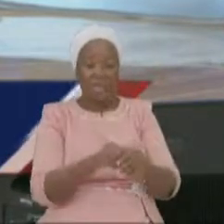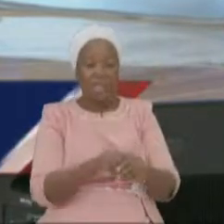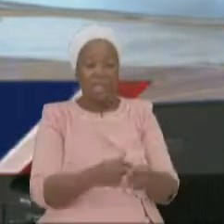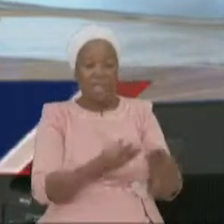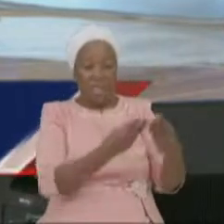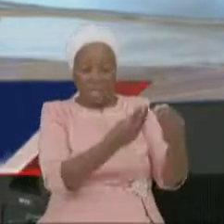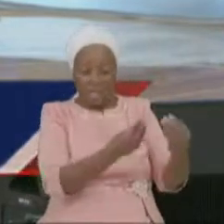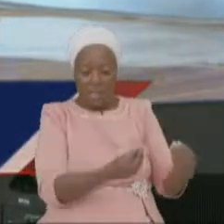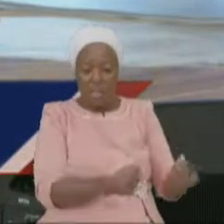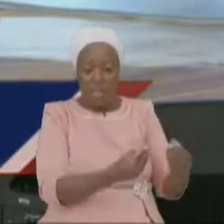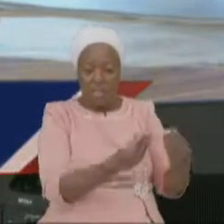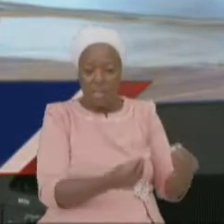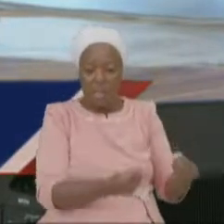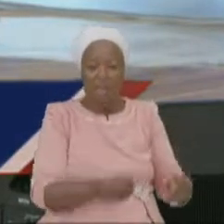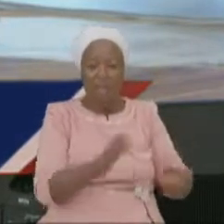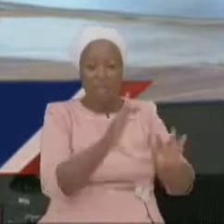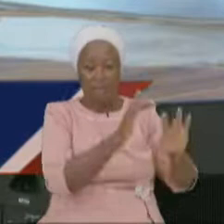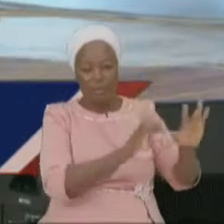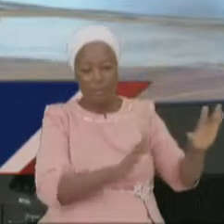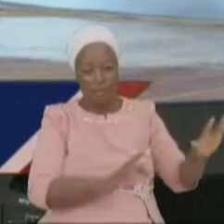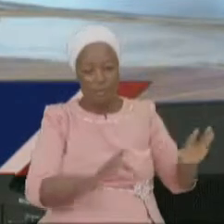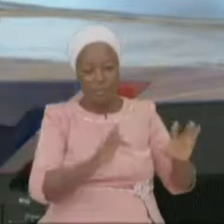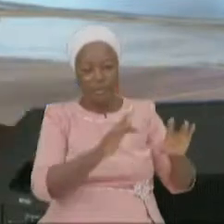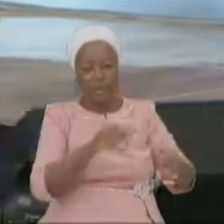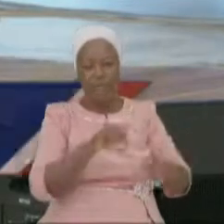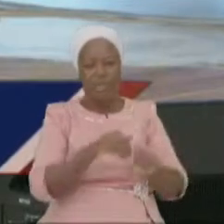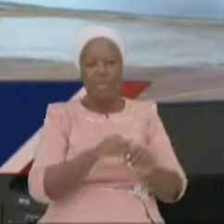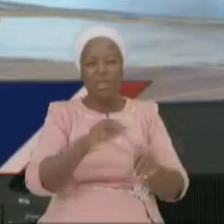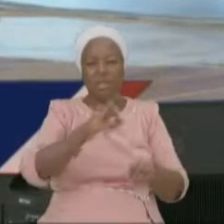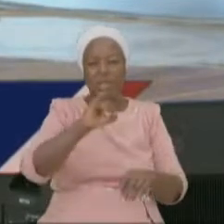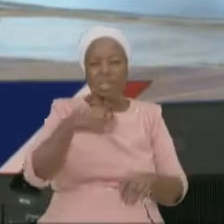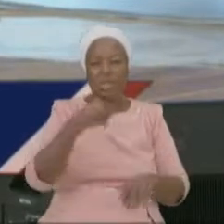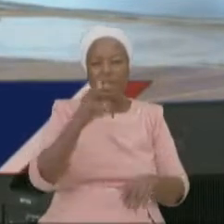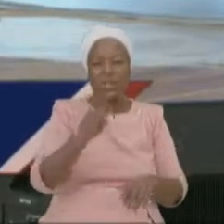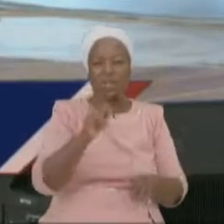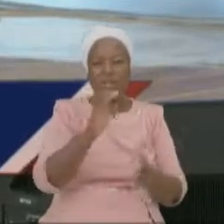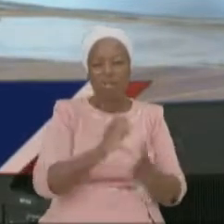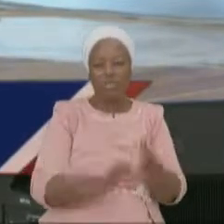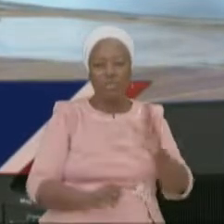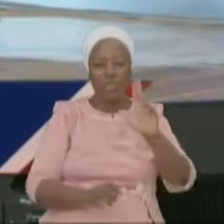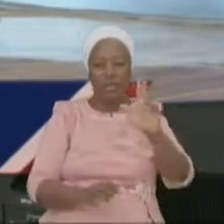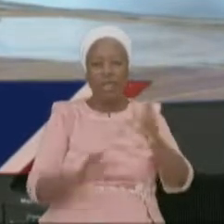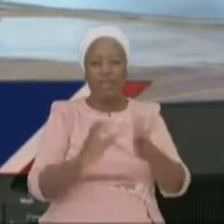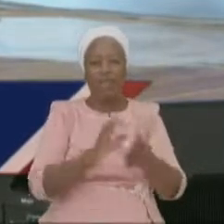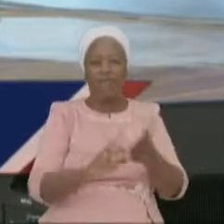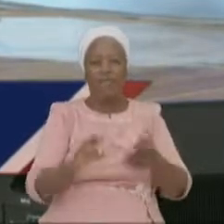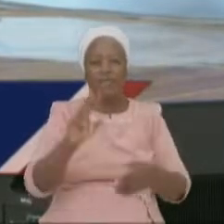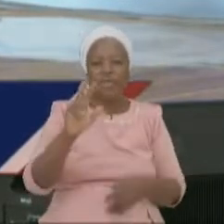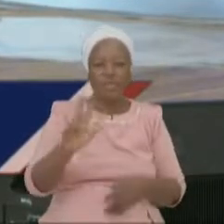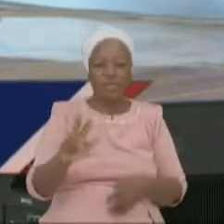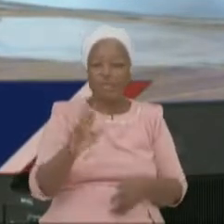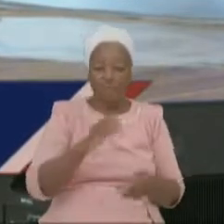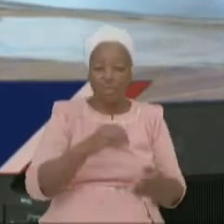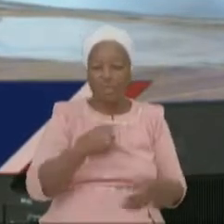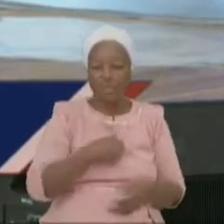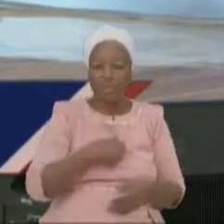tender compassion. John chapter 3, we're looking at verse 2. The